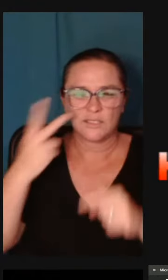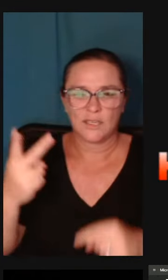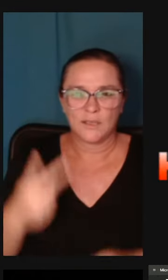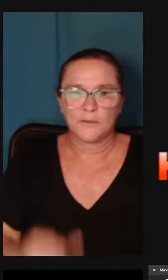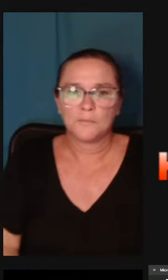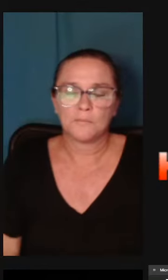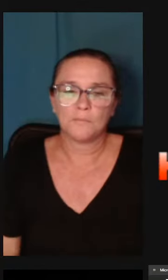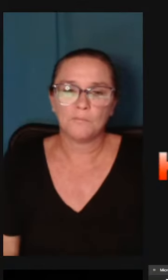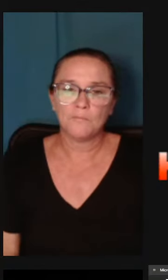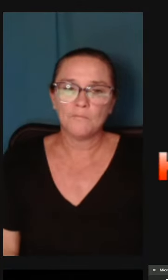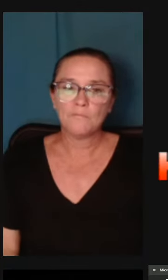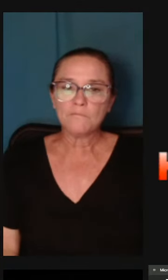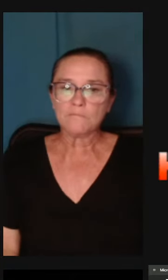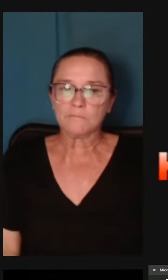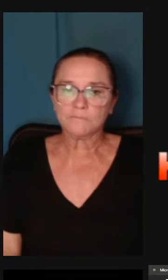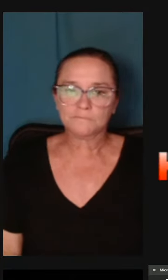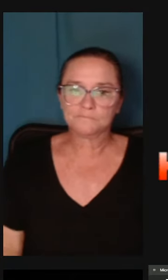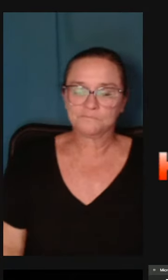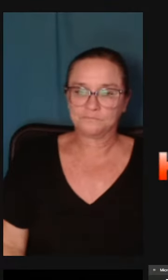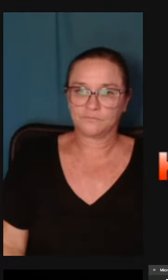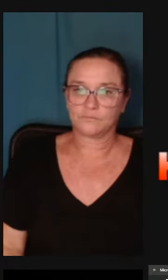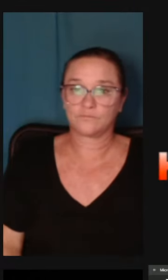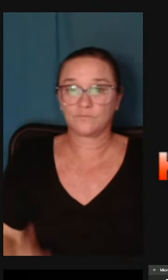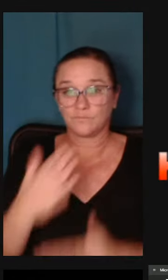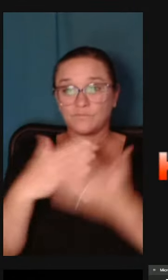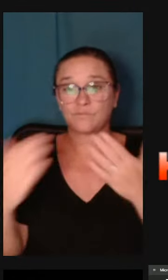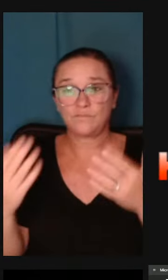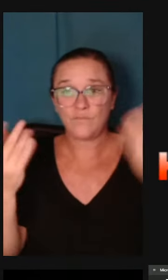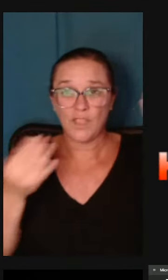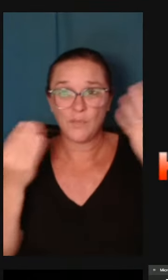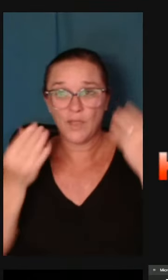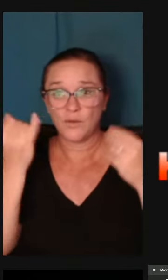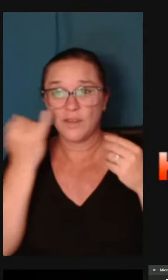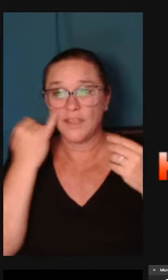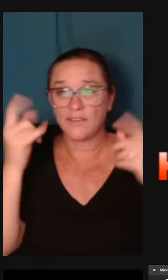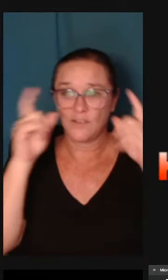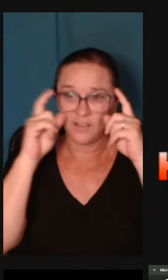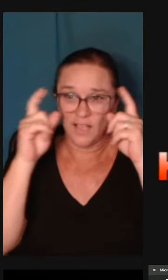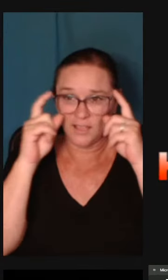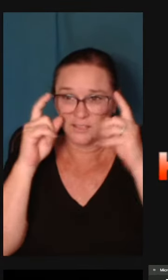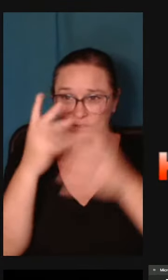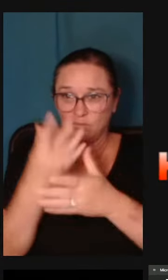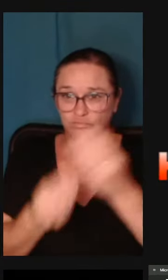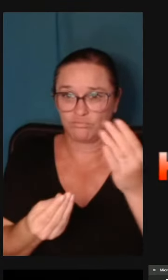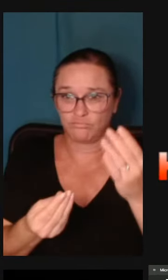really consider necessarily in an emergency there is what to do if your glasses get swept by a tsunami, right?